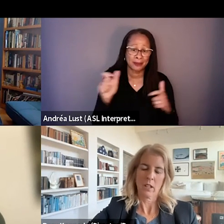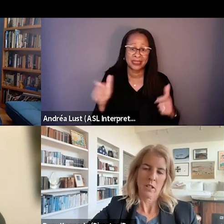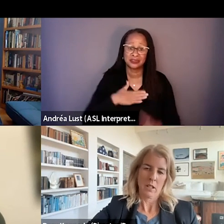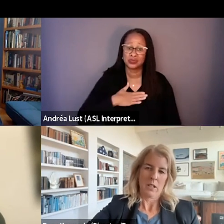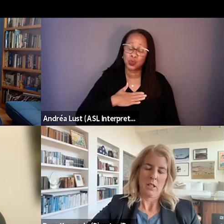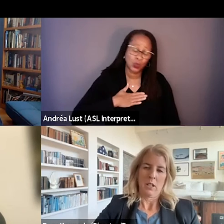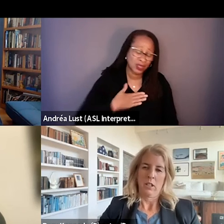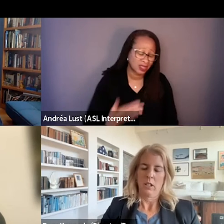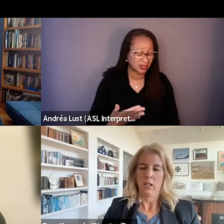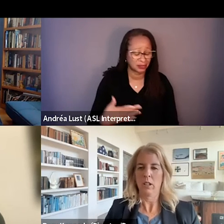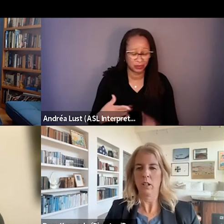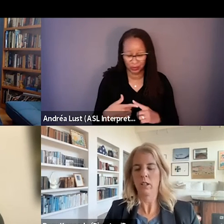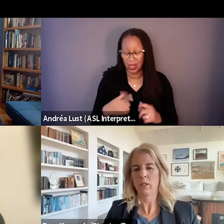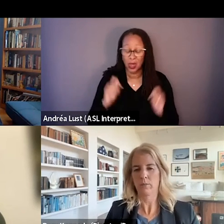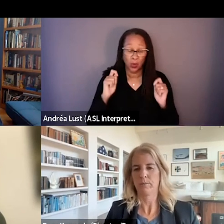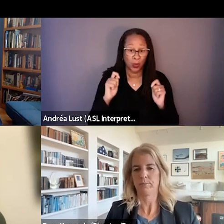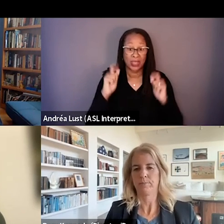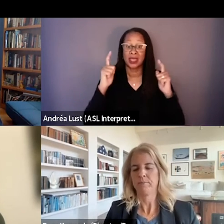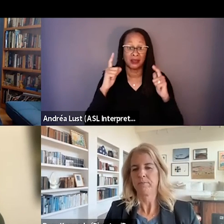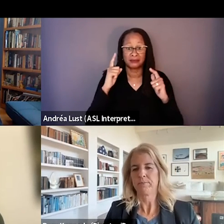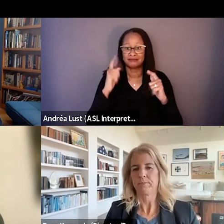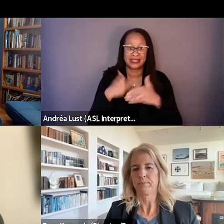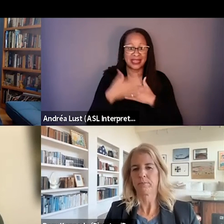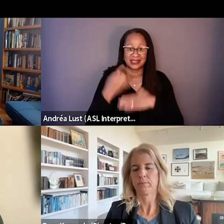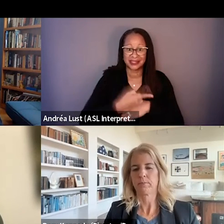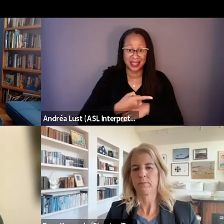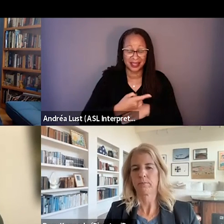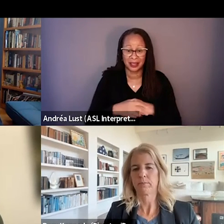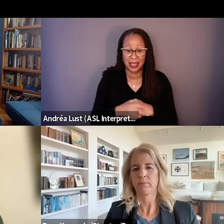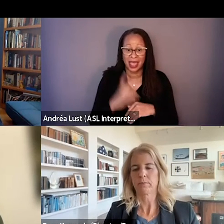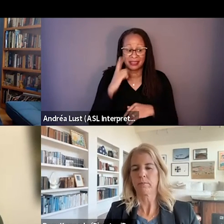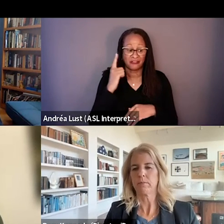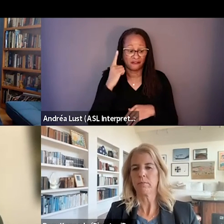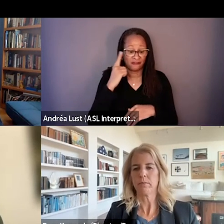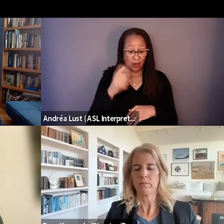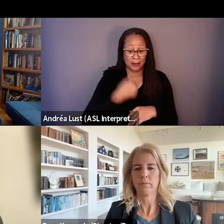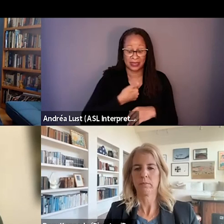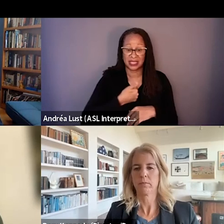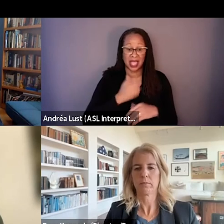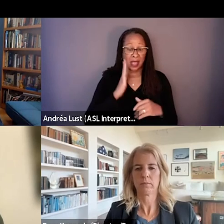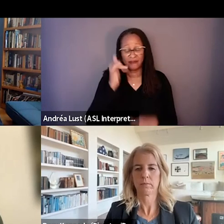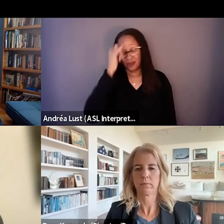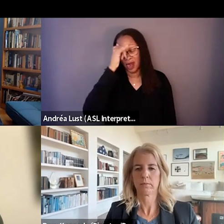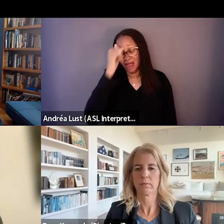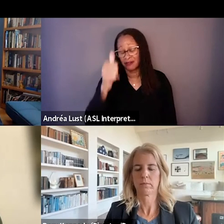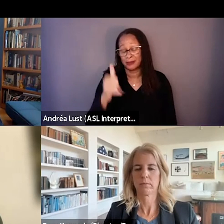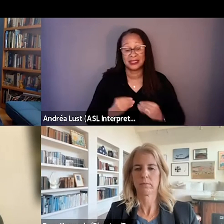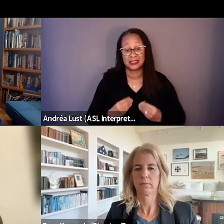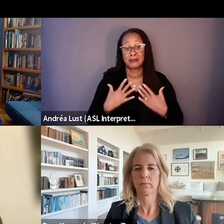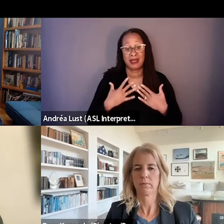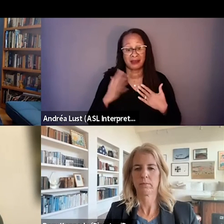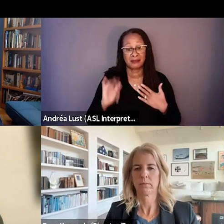will to wake up for the next day. I mean, I think for me, I'll forever be inspired by